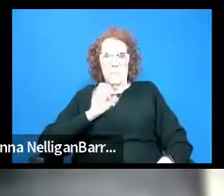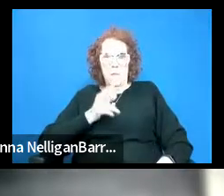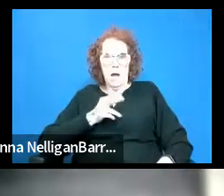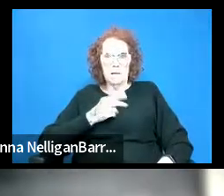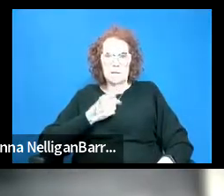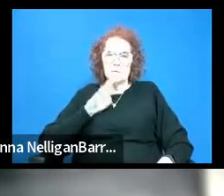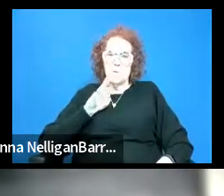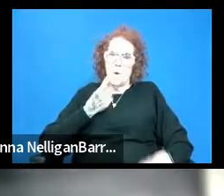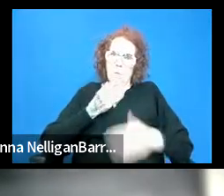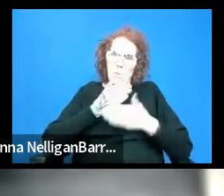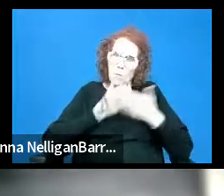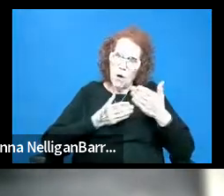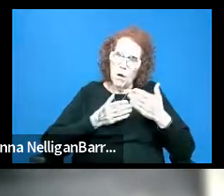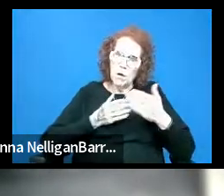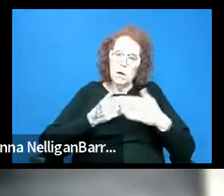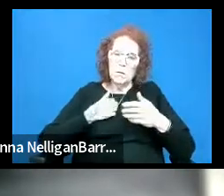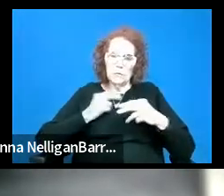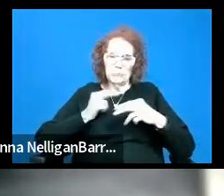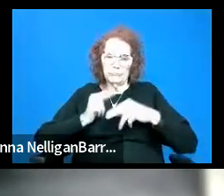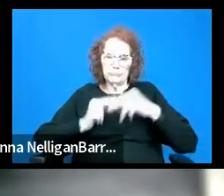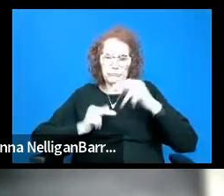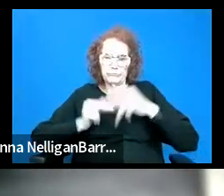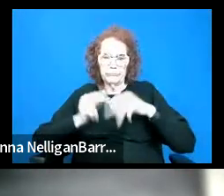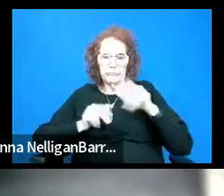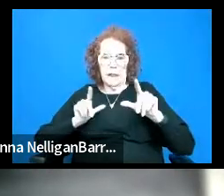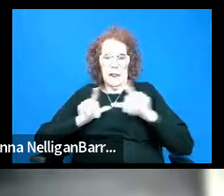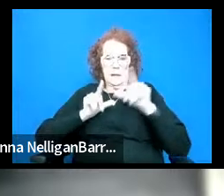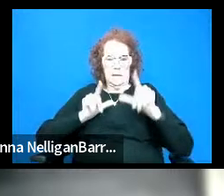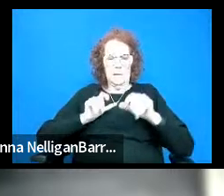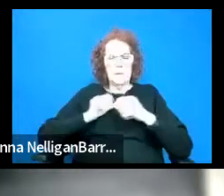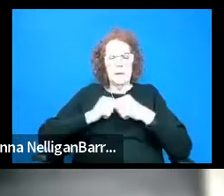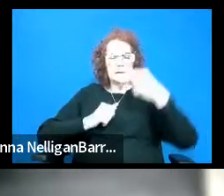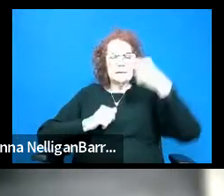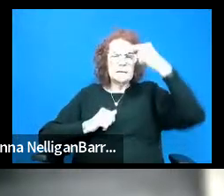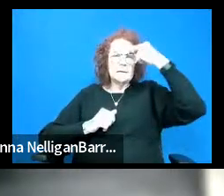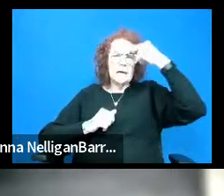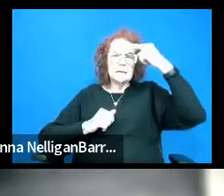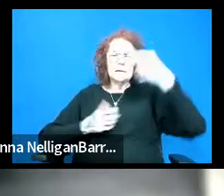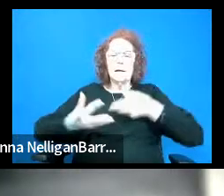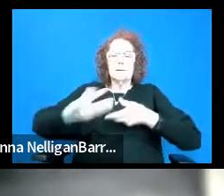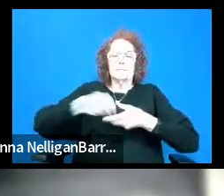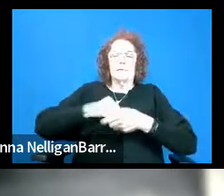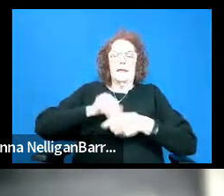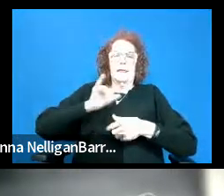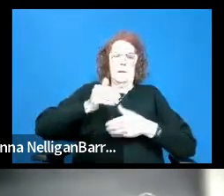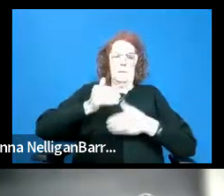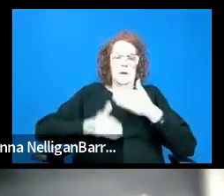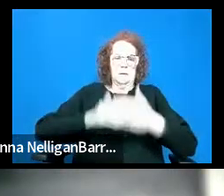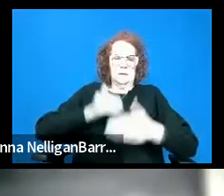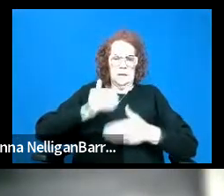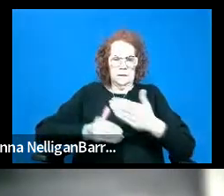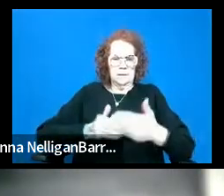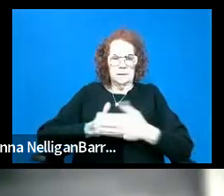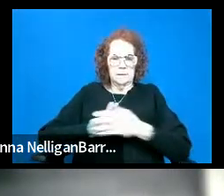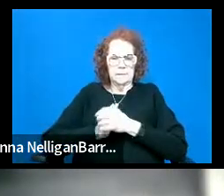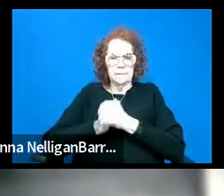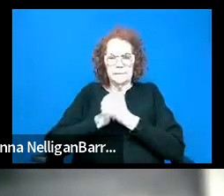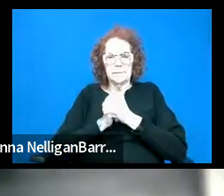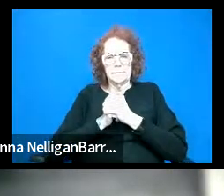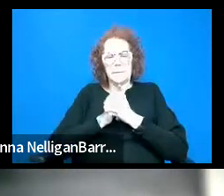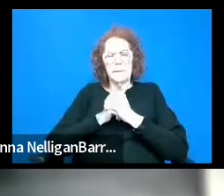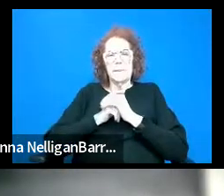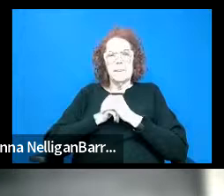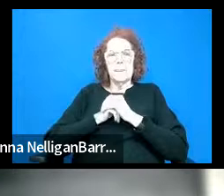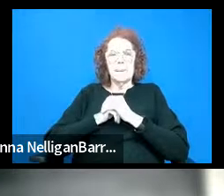so it made sense to build that into that process. But that by no means is an indication that we are